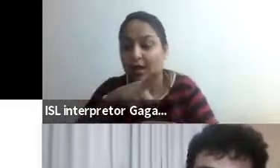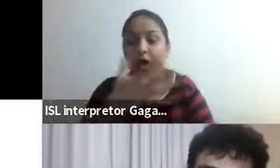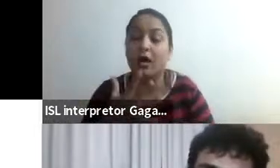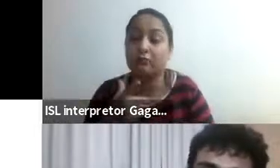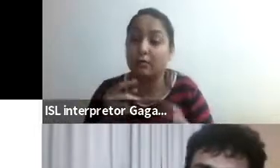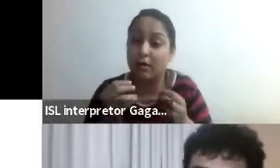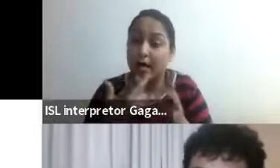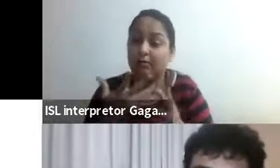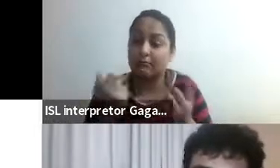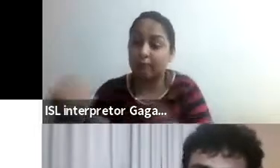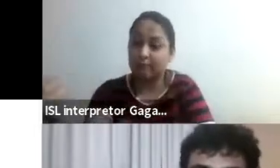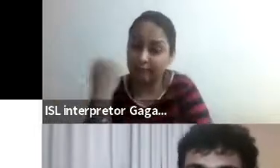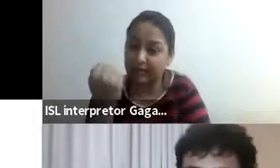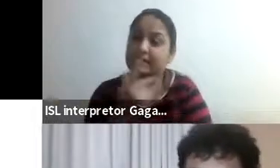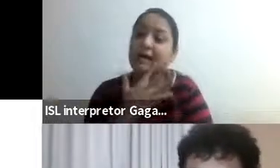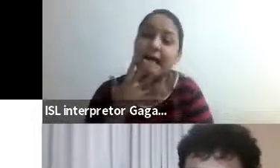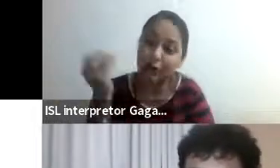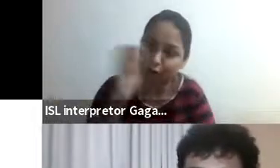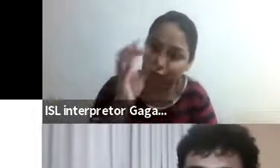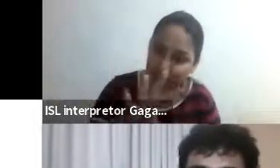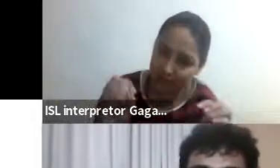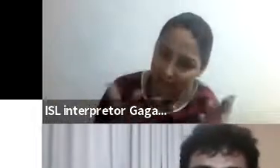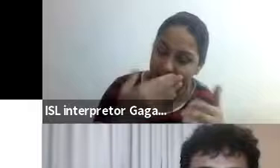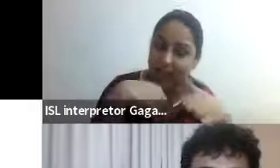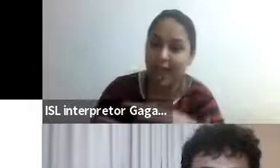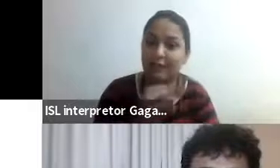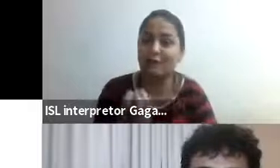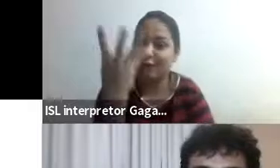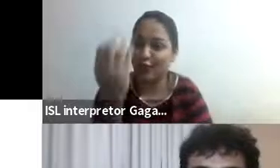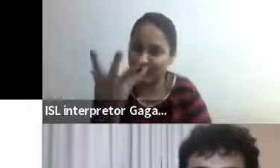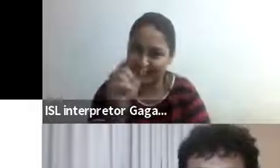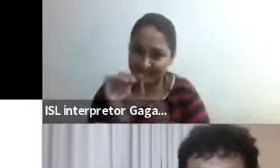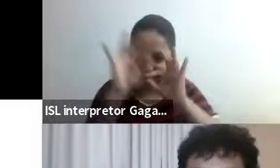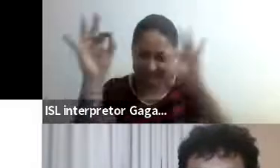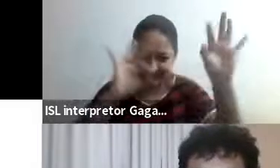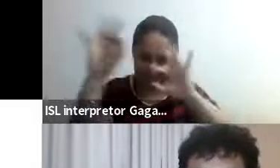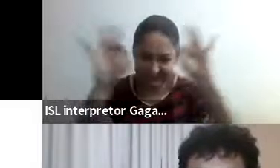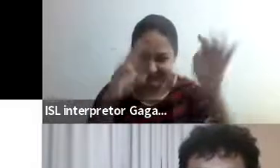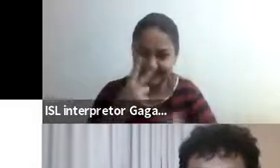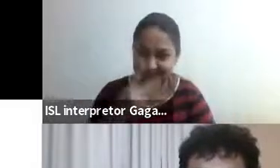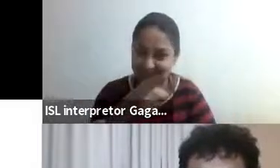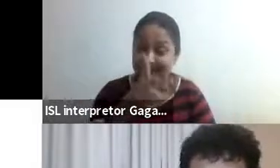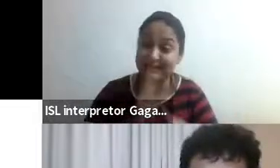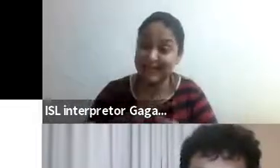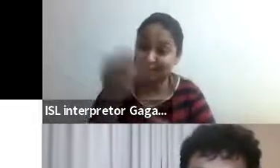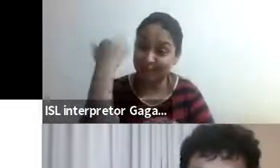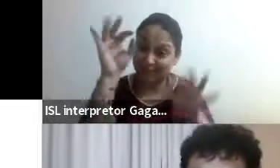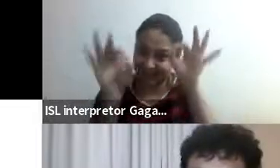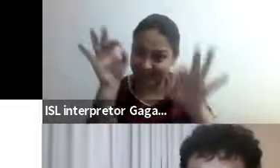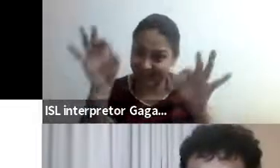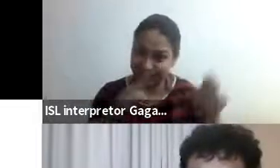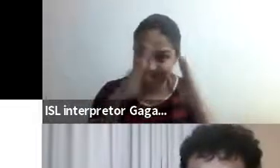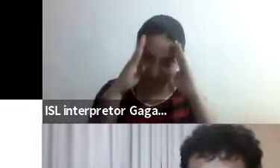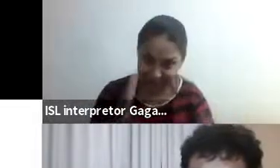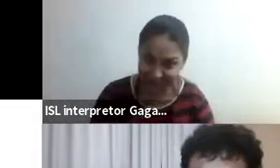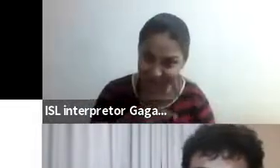dots for all figures in a painting, and also flora. And the flora you can see is something she's not really focusing